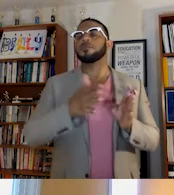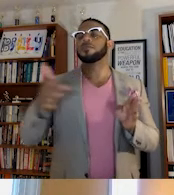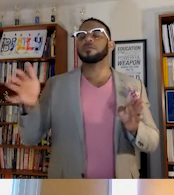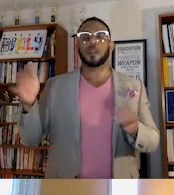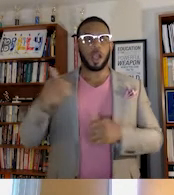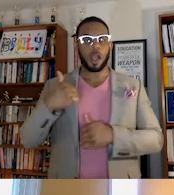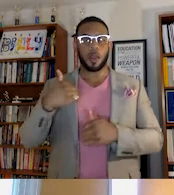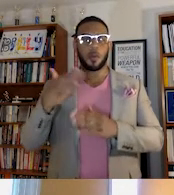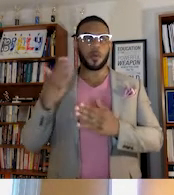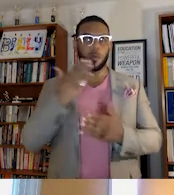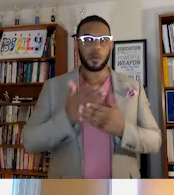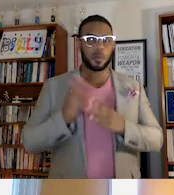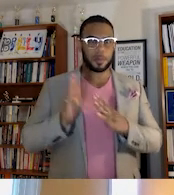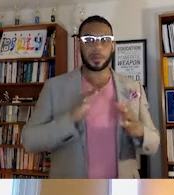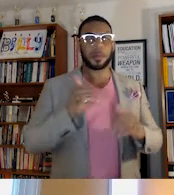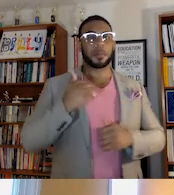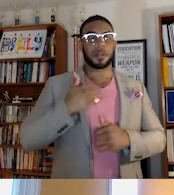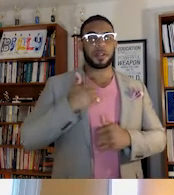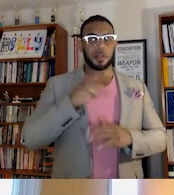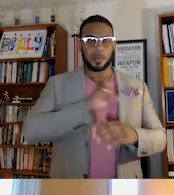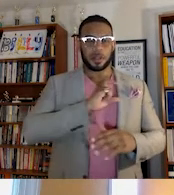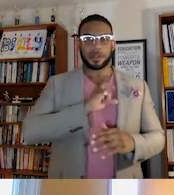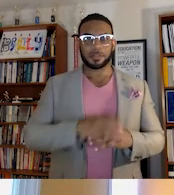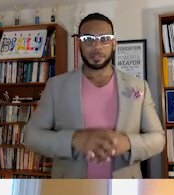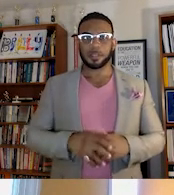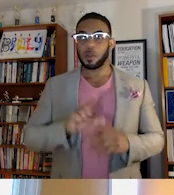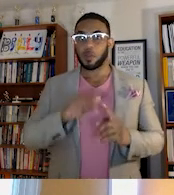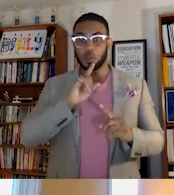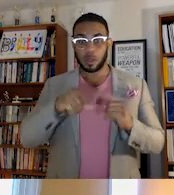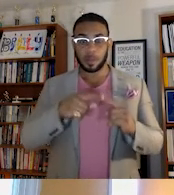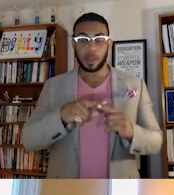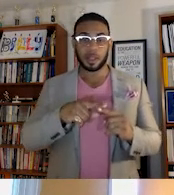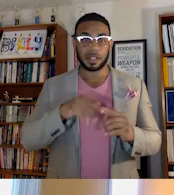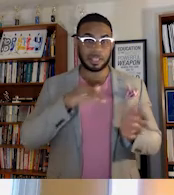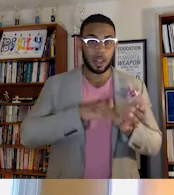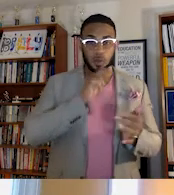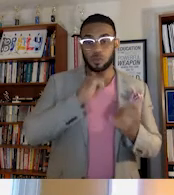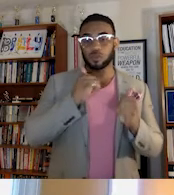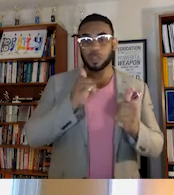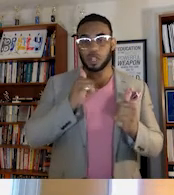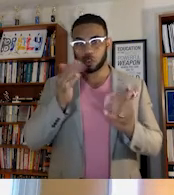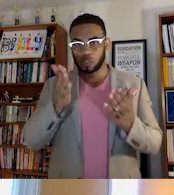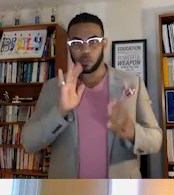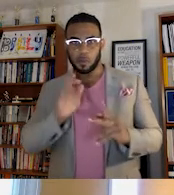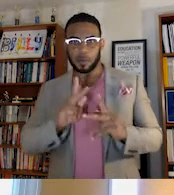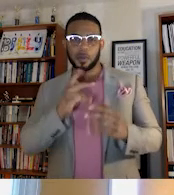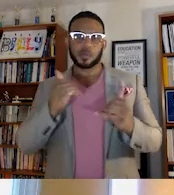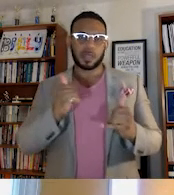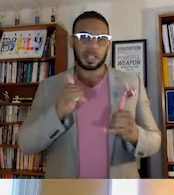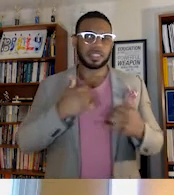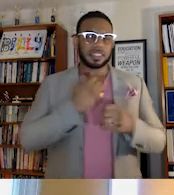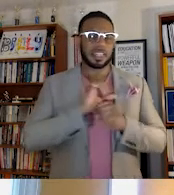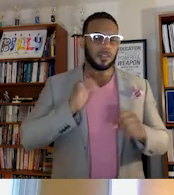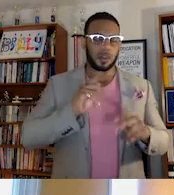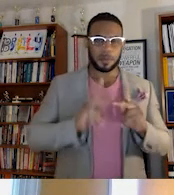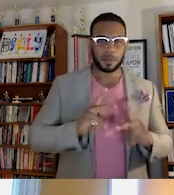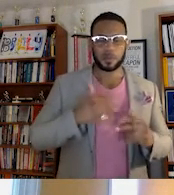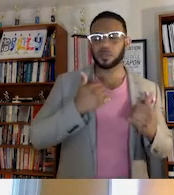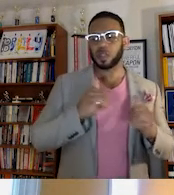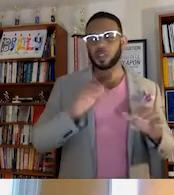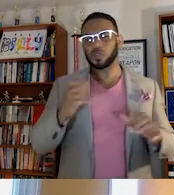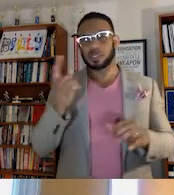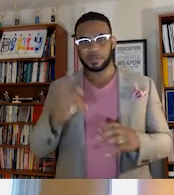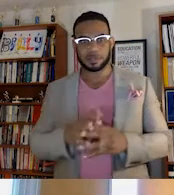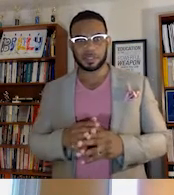armored, well-prepared, militarized police. And when you talk about doctors who are trying to serve our folks, who are trying to save our people, who are trying to